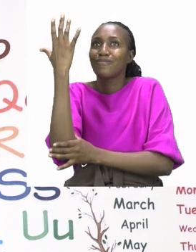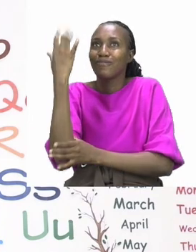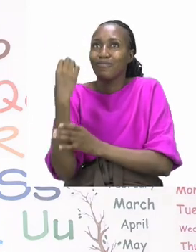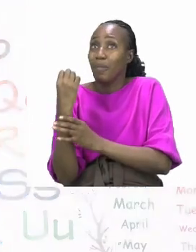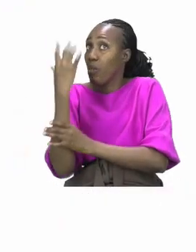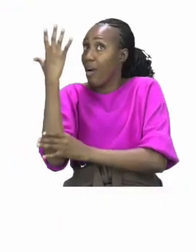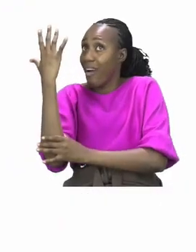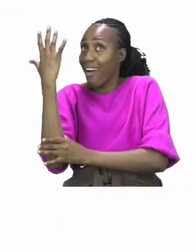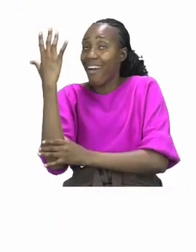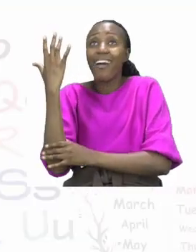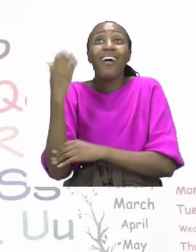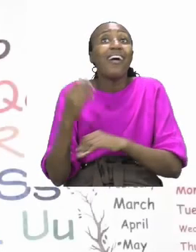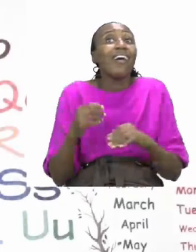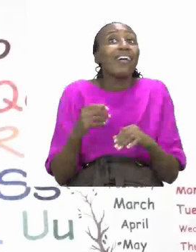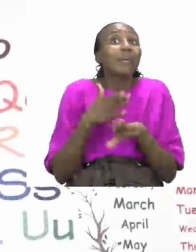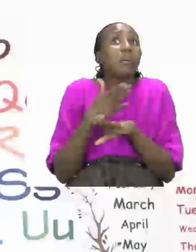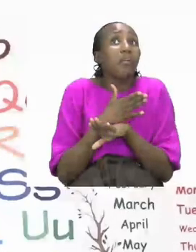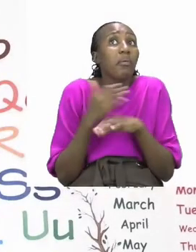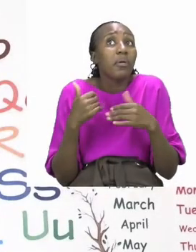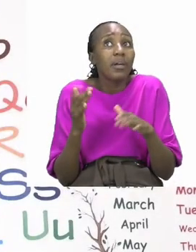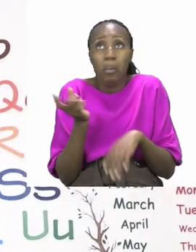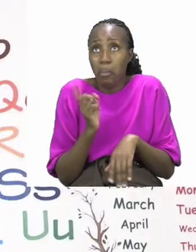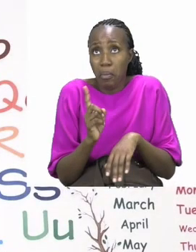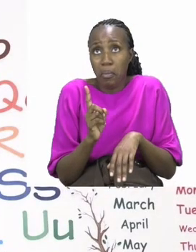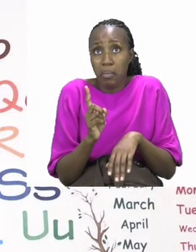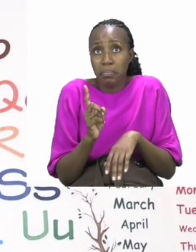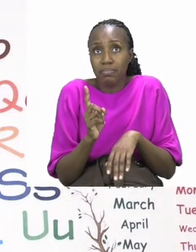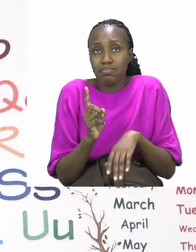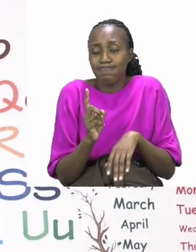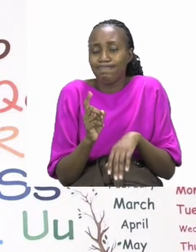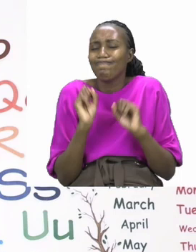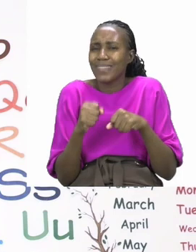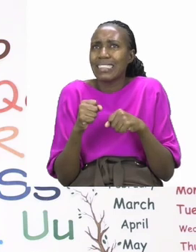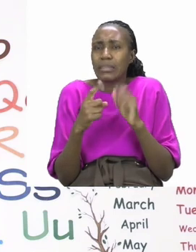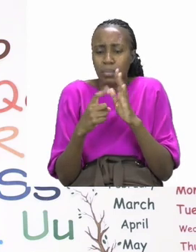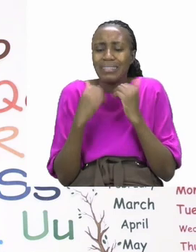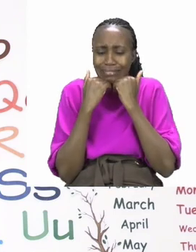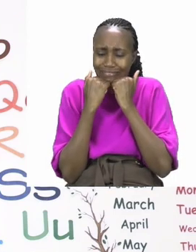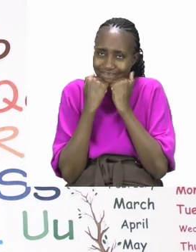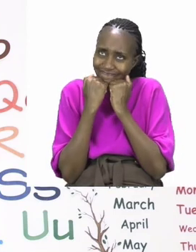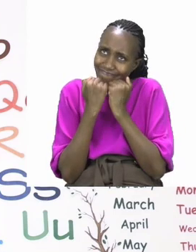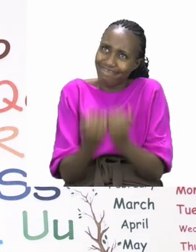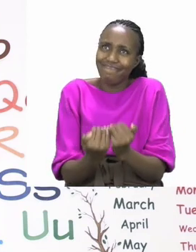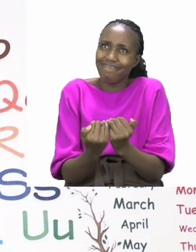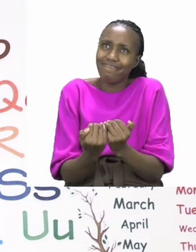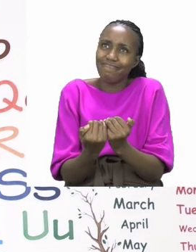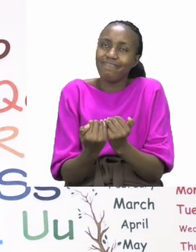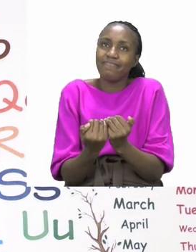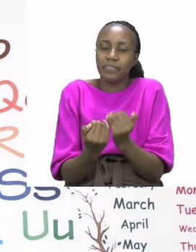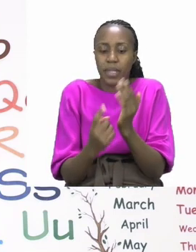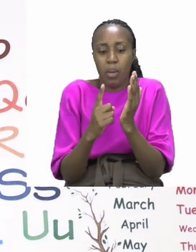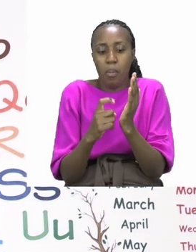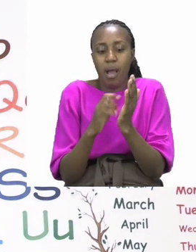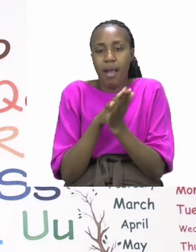plants. And before we get into any lessons, boys and girls, we know that we need to sanitize. So let us take